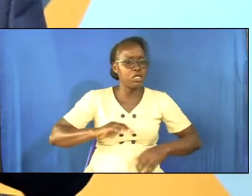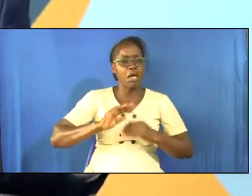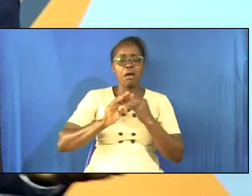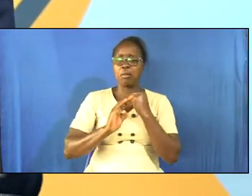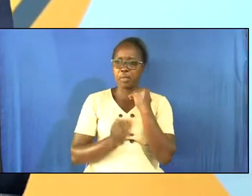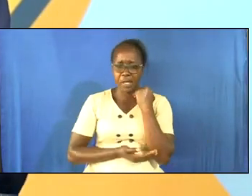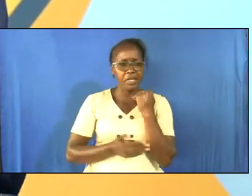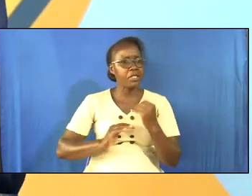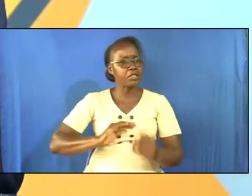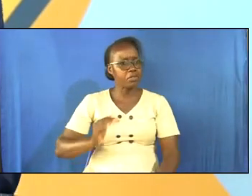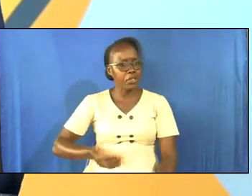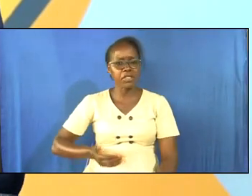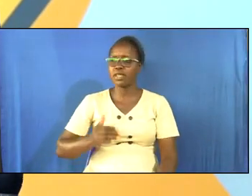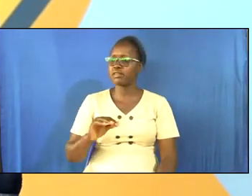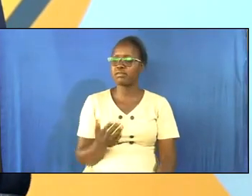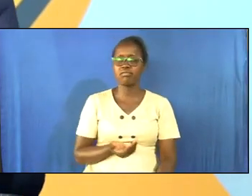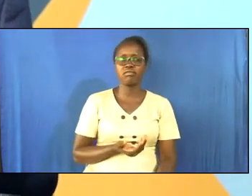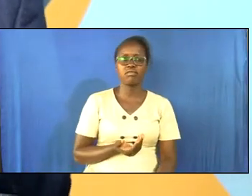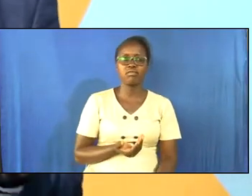these are